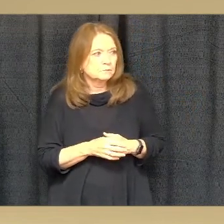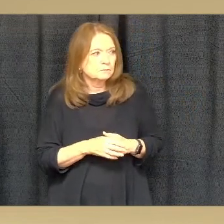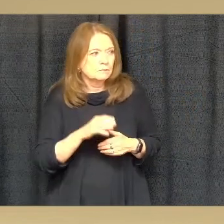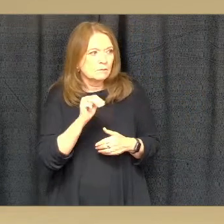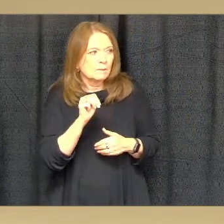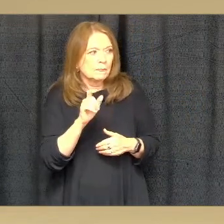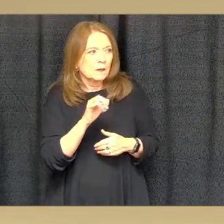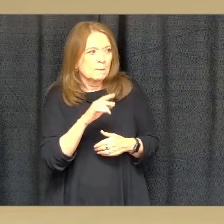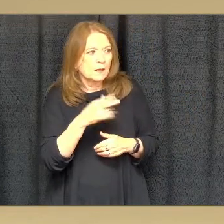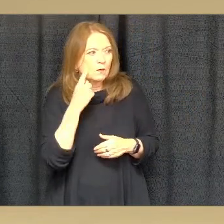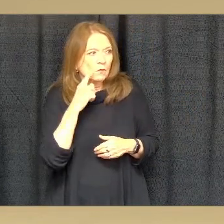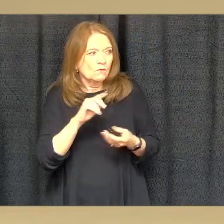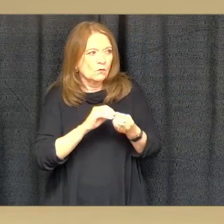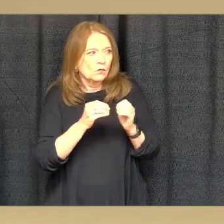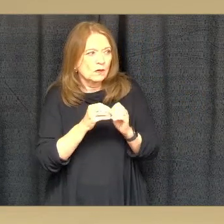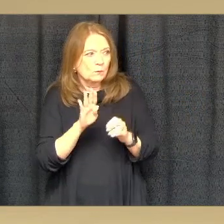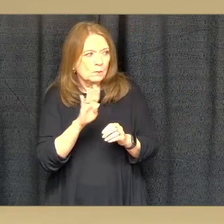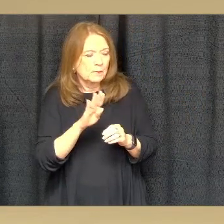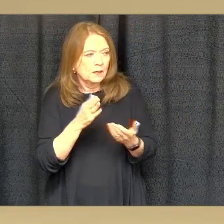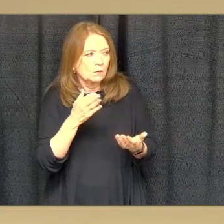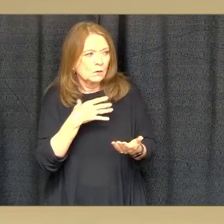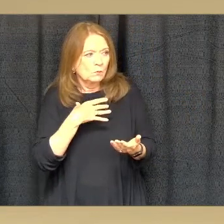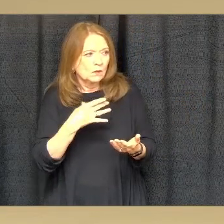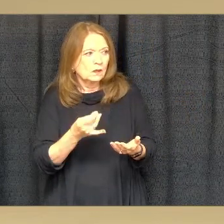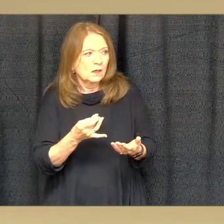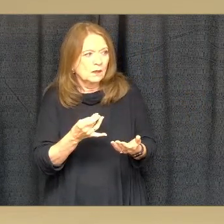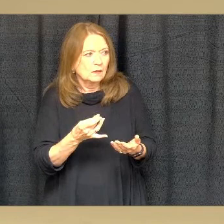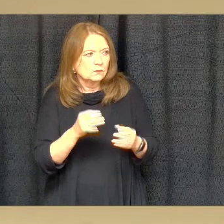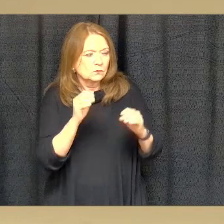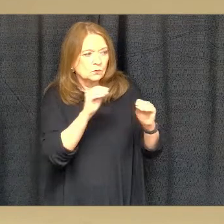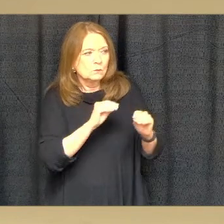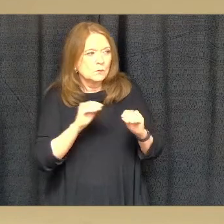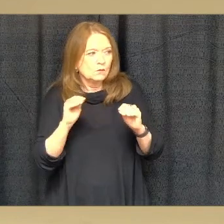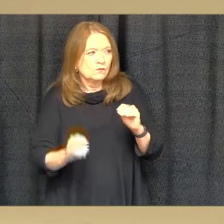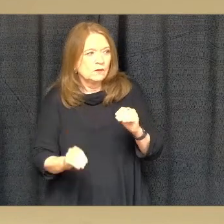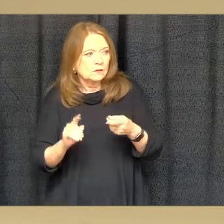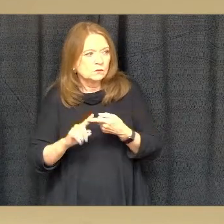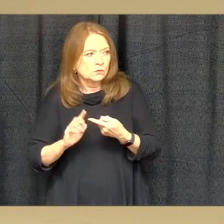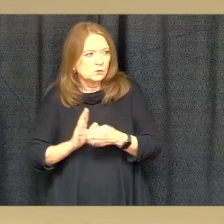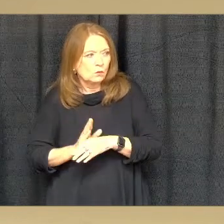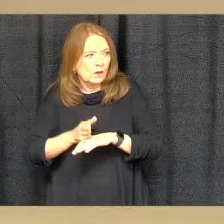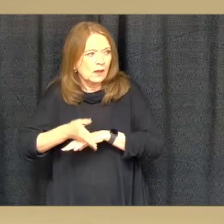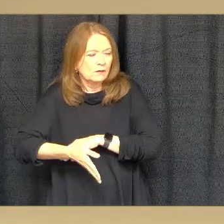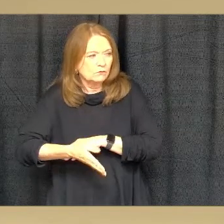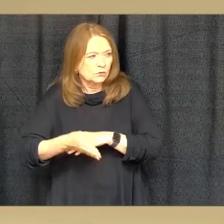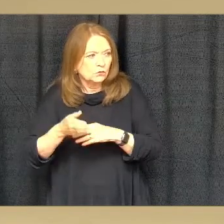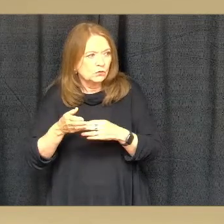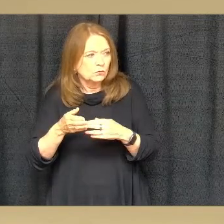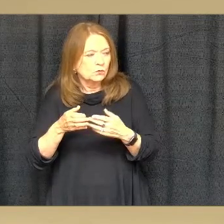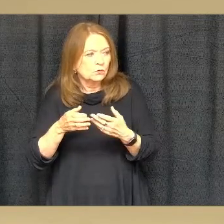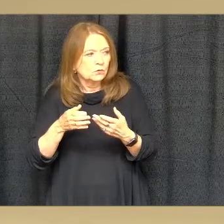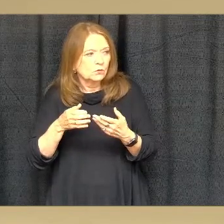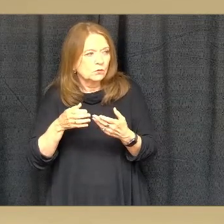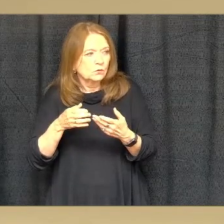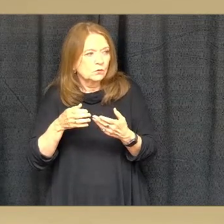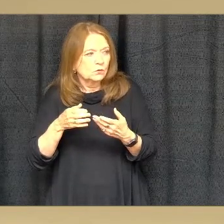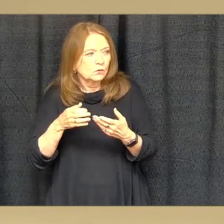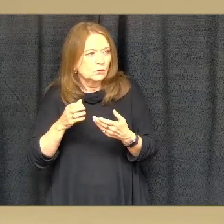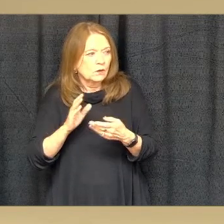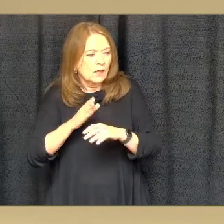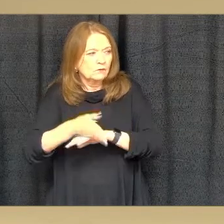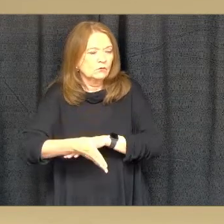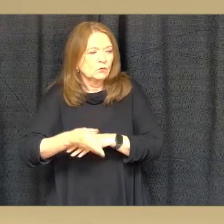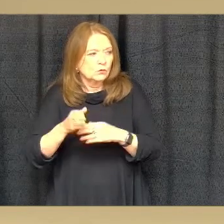Mayor, for item number B, we'd like to move this to after ordering the discussion, or, sorry, after